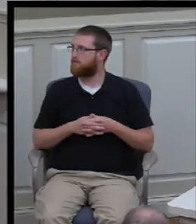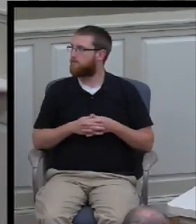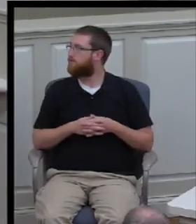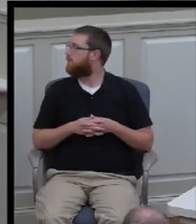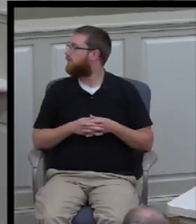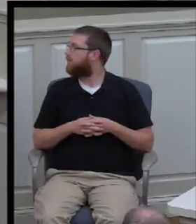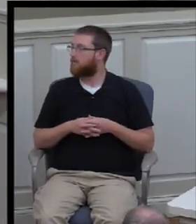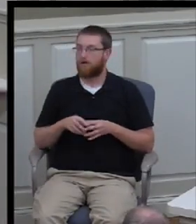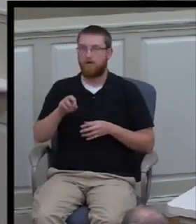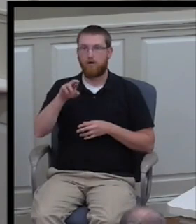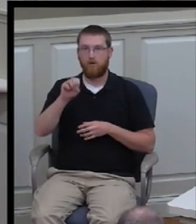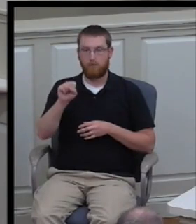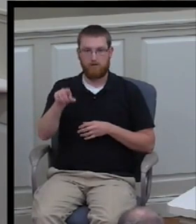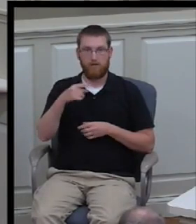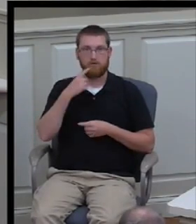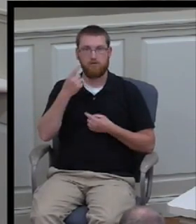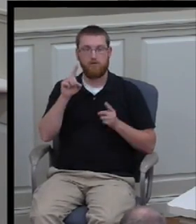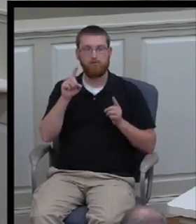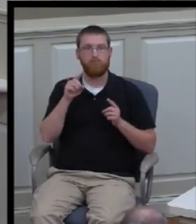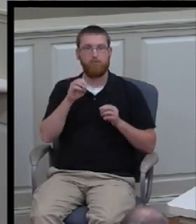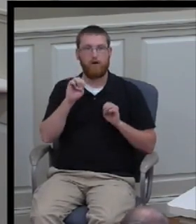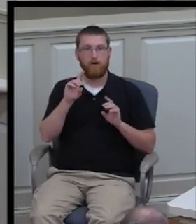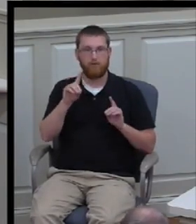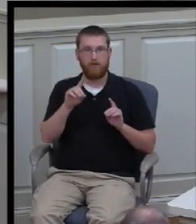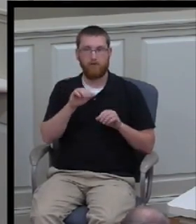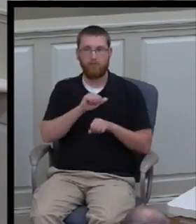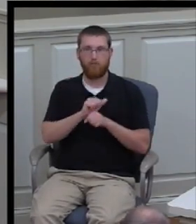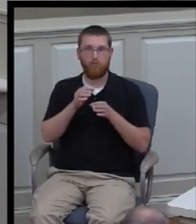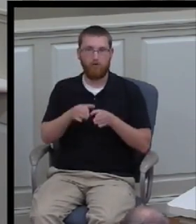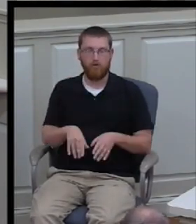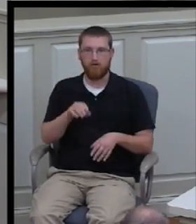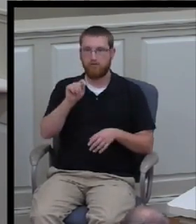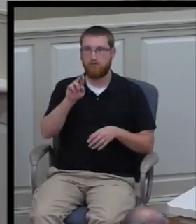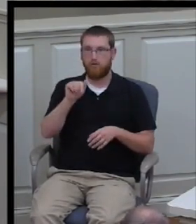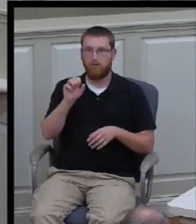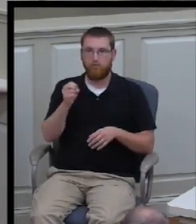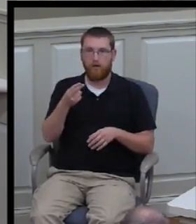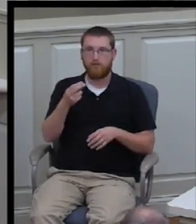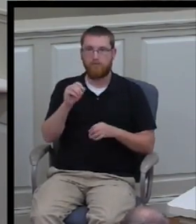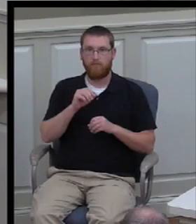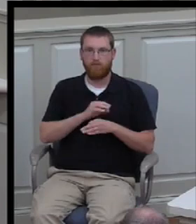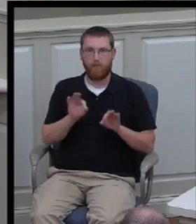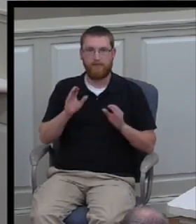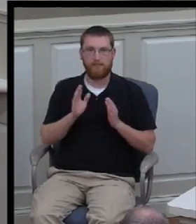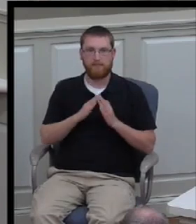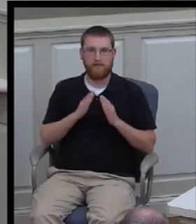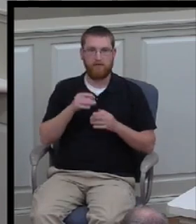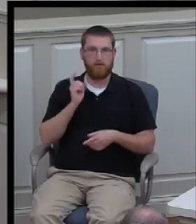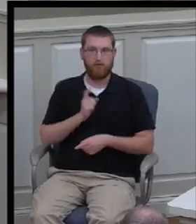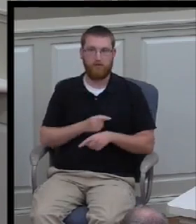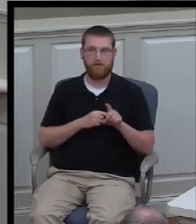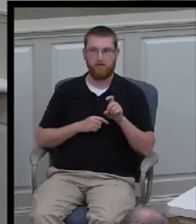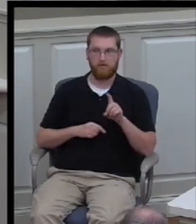Been successful in educating these workers that we're trying to be a trash-free city? Well,